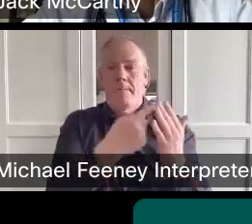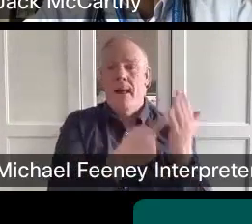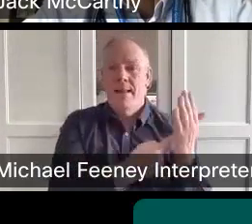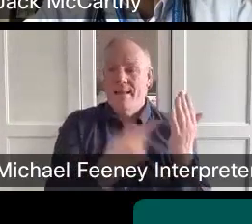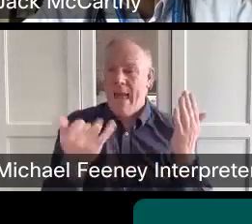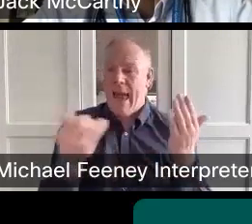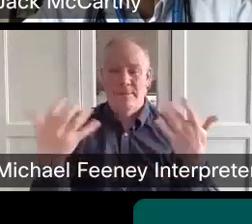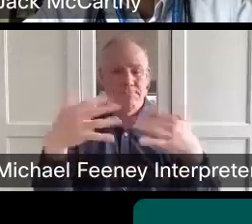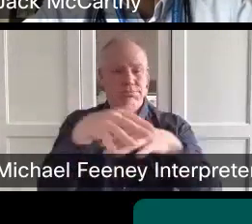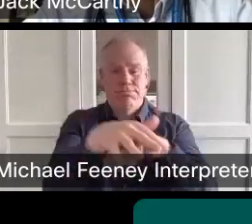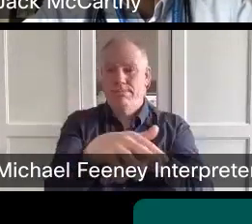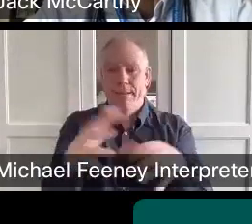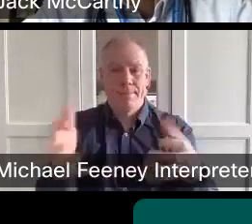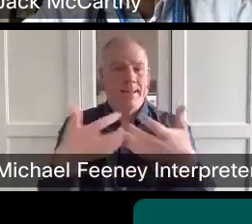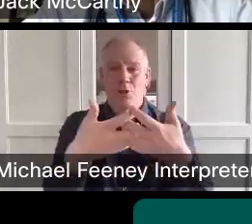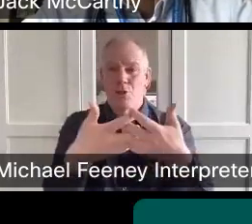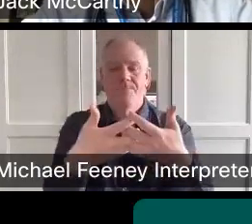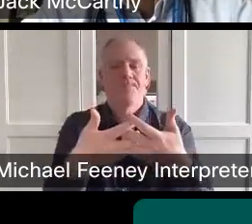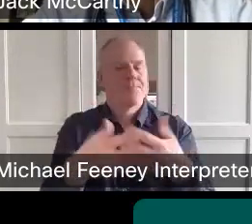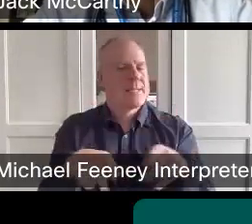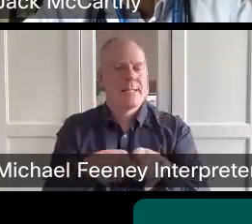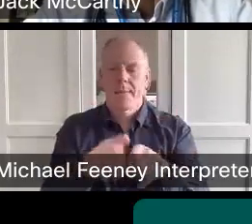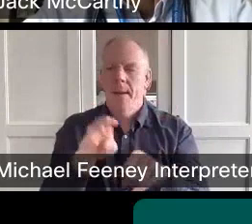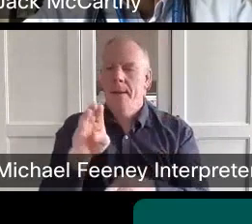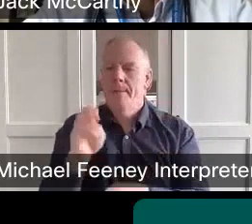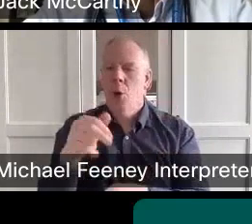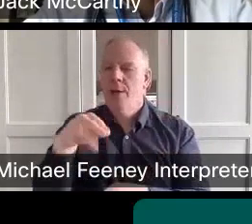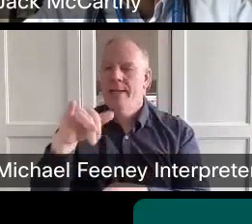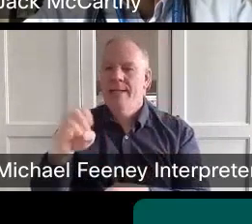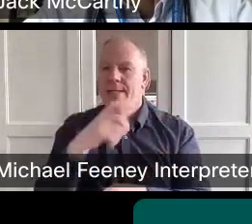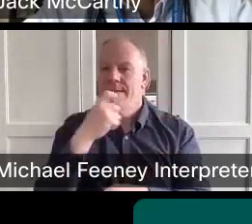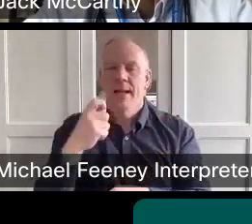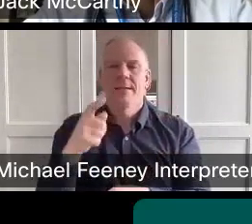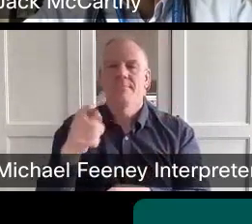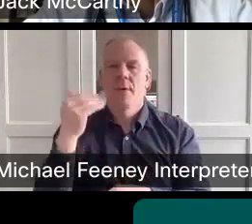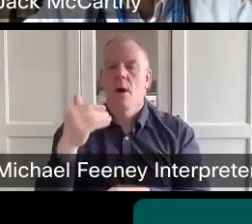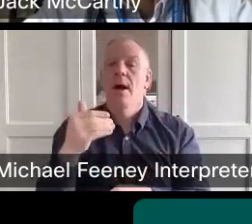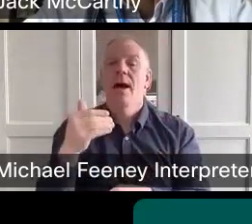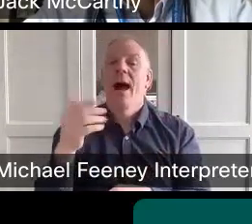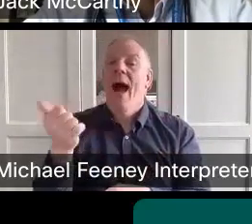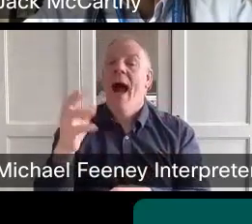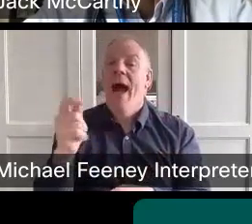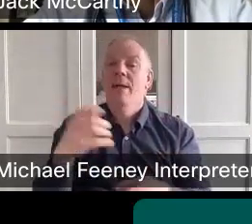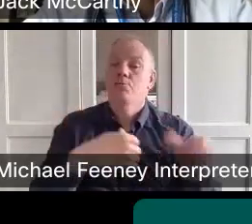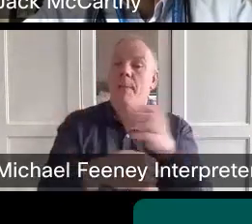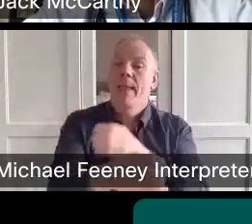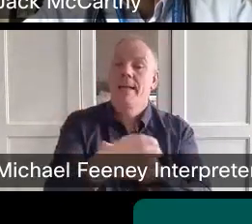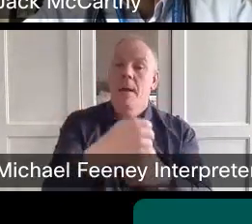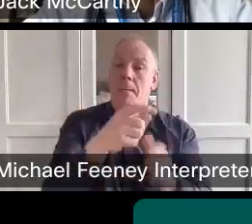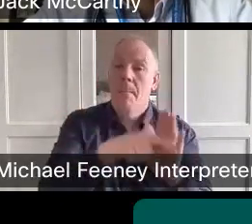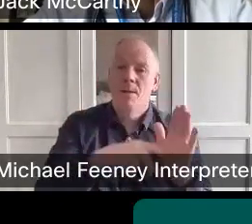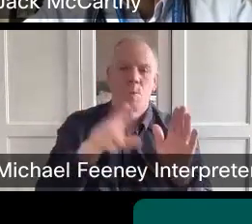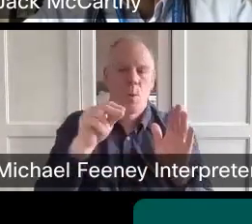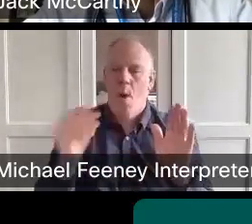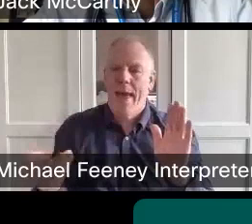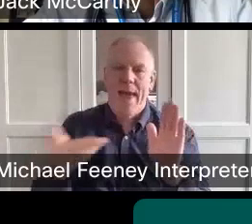So, and I think what Bernie was saying earlier as well, is that, we mustn't see the Act replacing our policy. It's actually building another layer